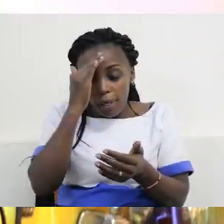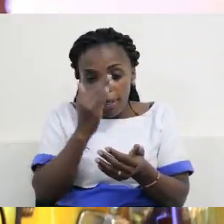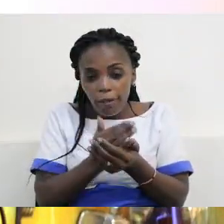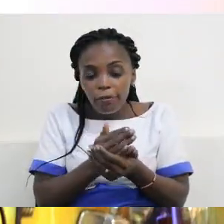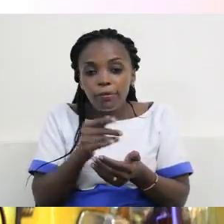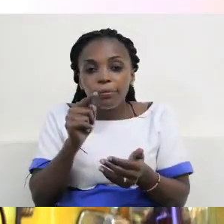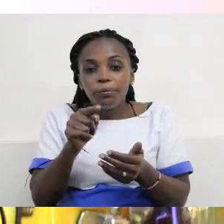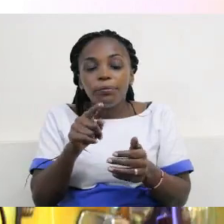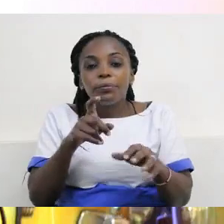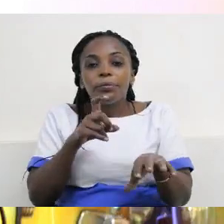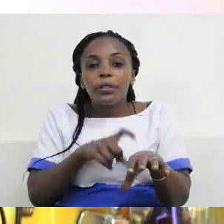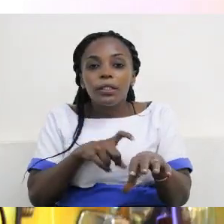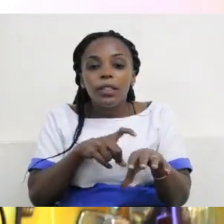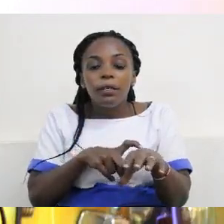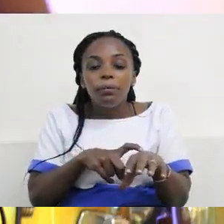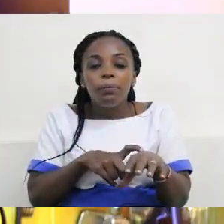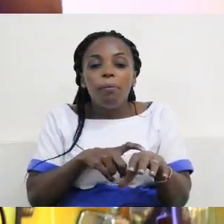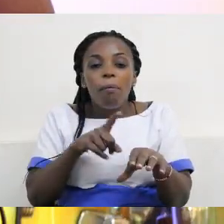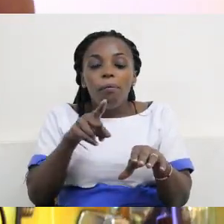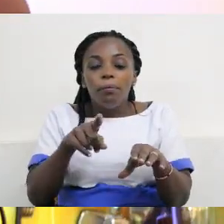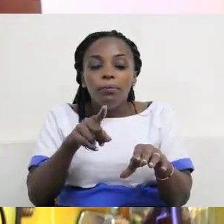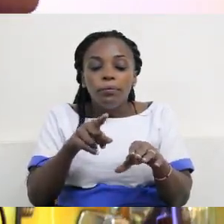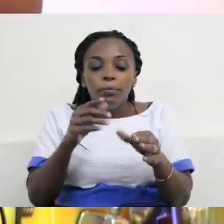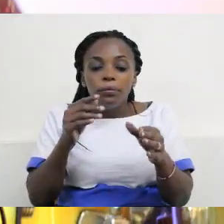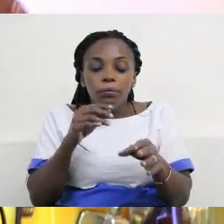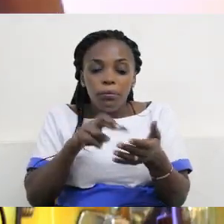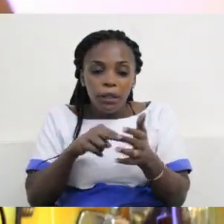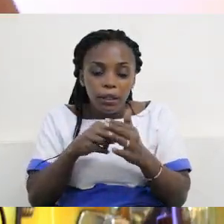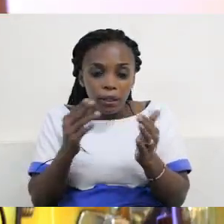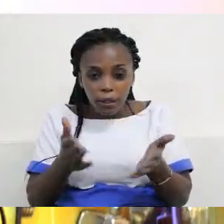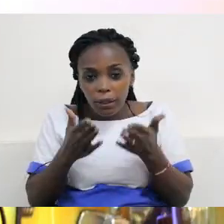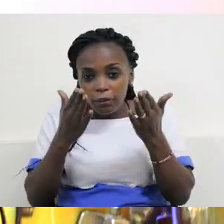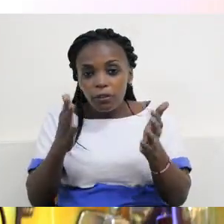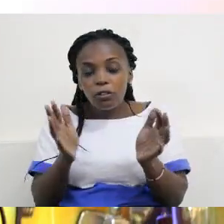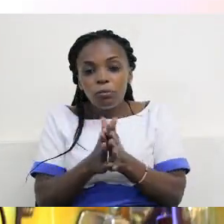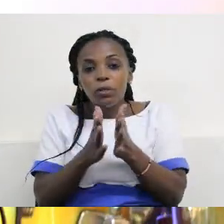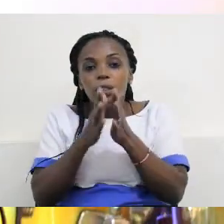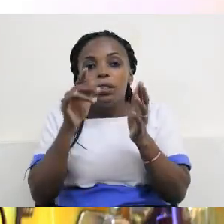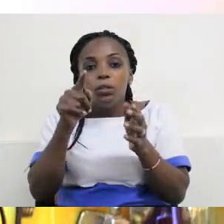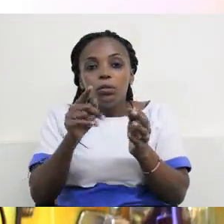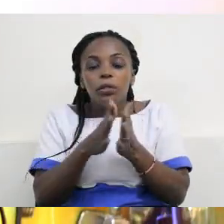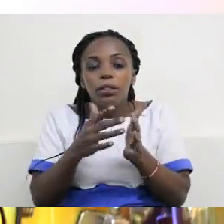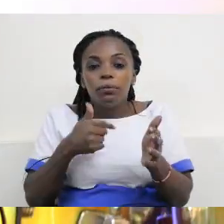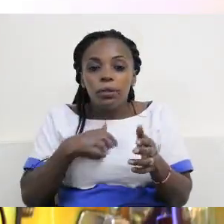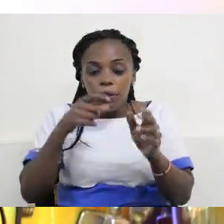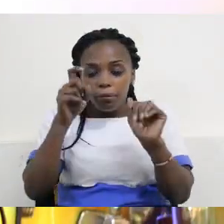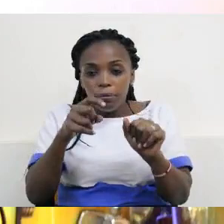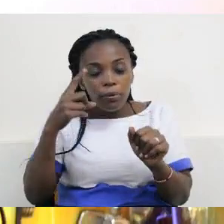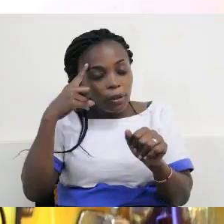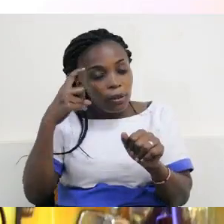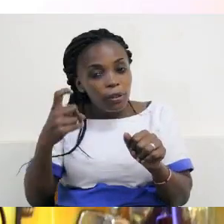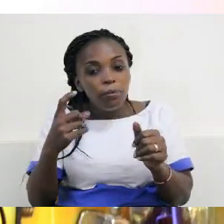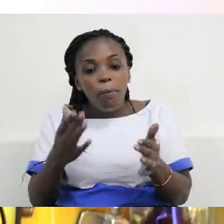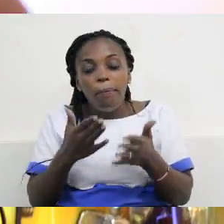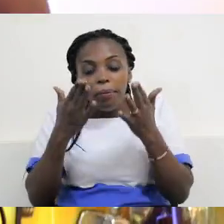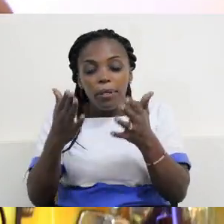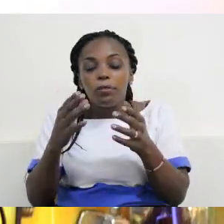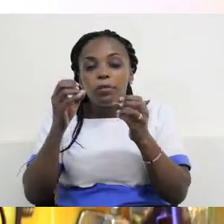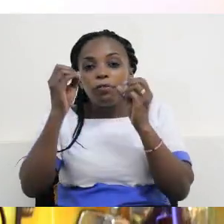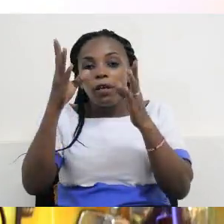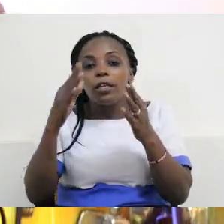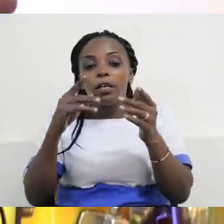that was a type or a shadow of the sacrifice of praise that you and I are supposed to bring to the Father today.